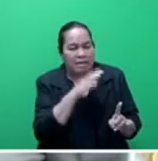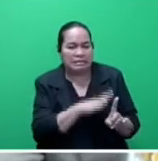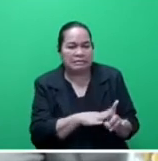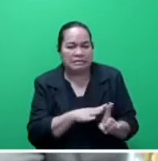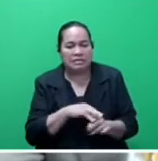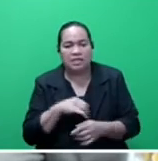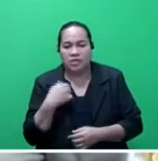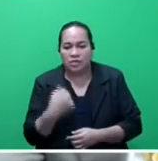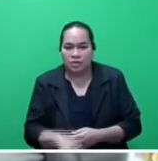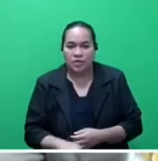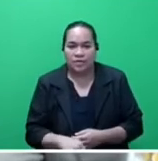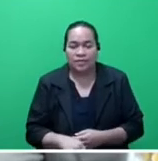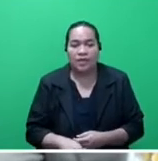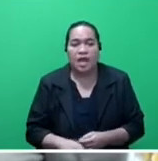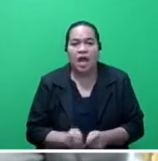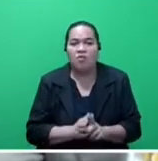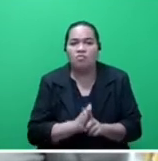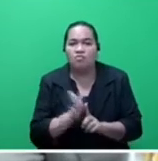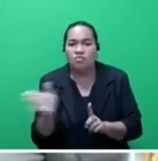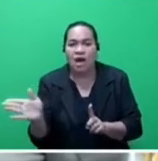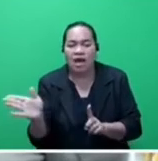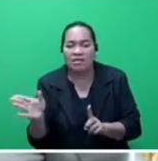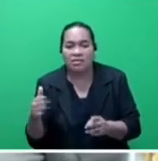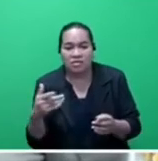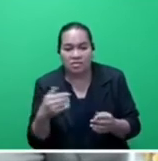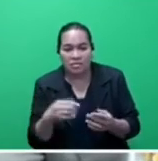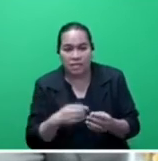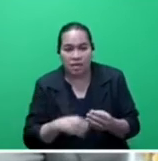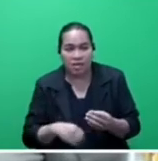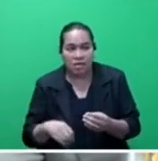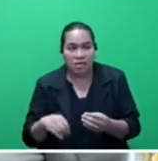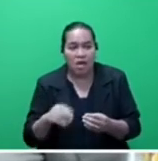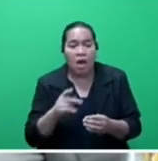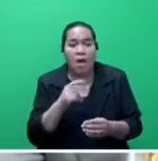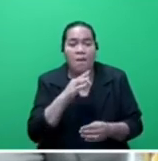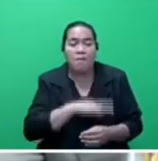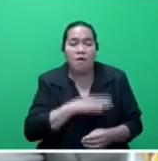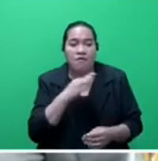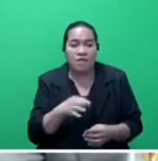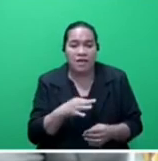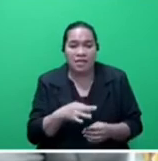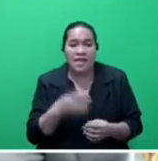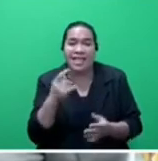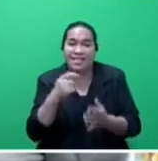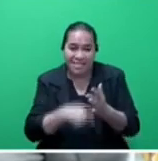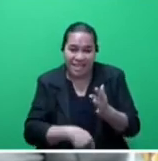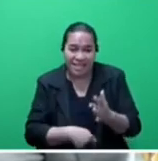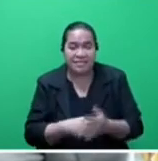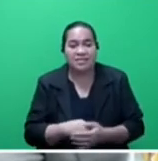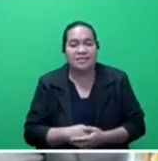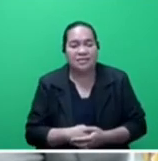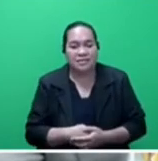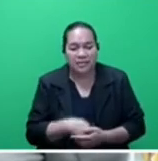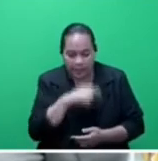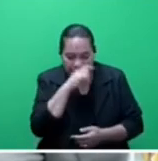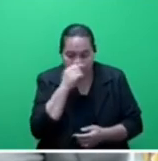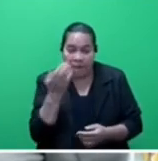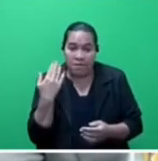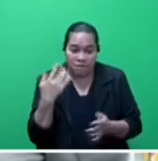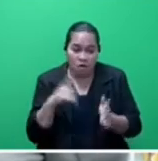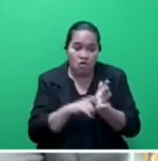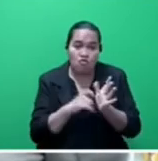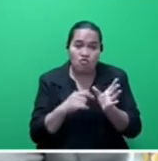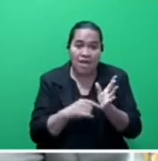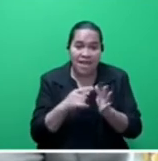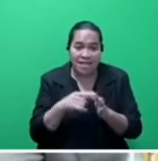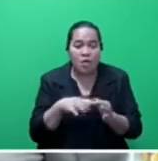Branch profits tax, introduced in 2008 and known as branch profit remittance additional normal tax, the rate was 15% on branch